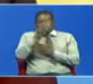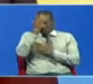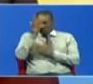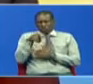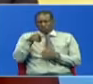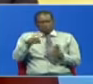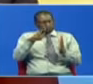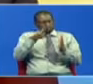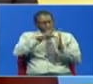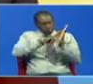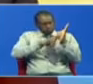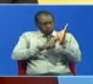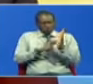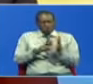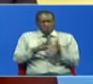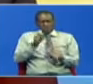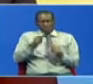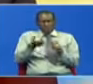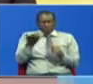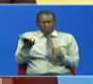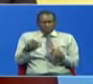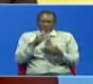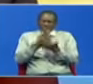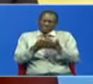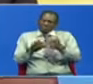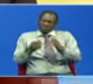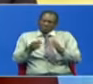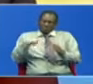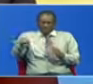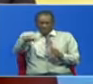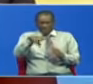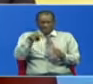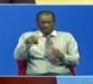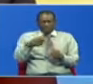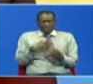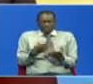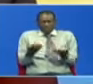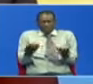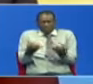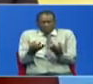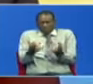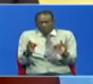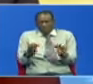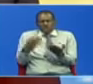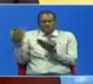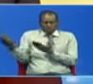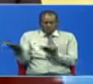measures, at some point, have to be eased to allow people to be